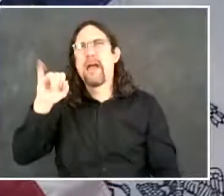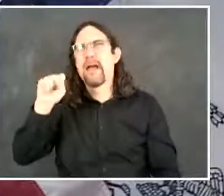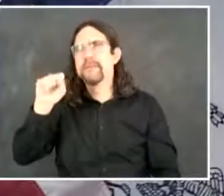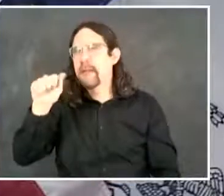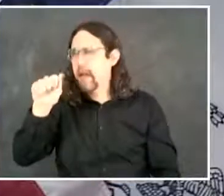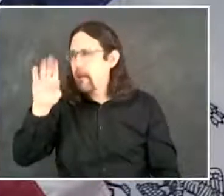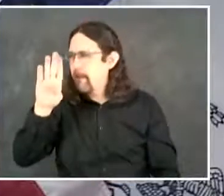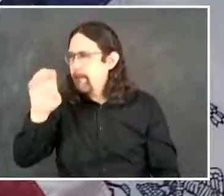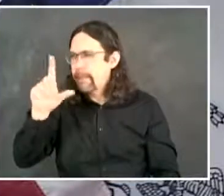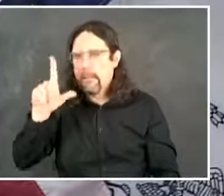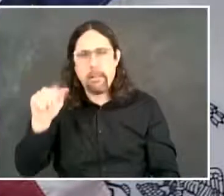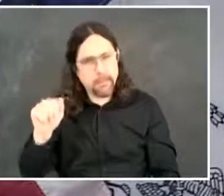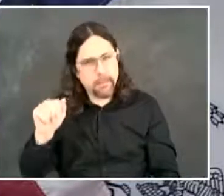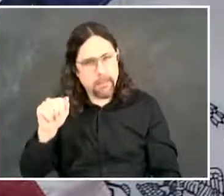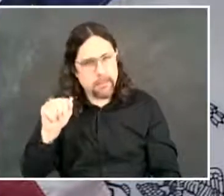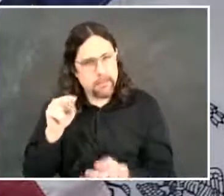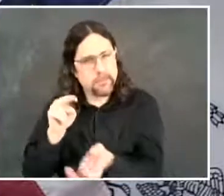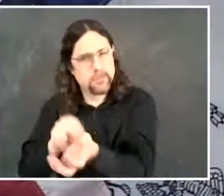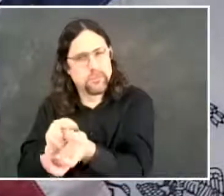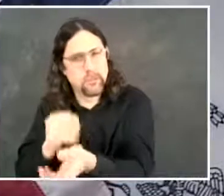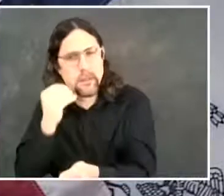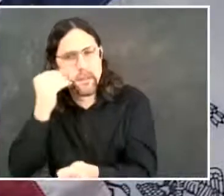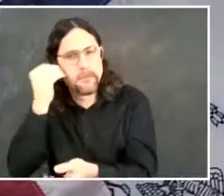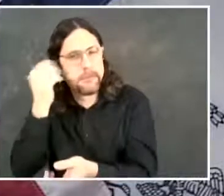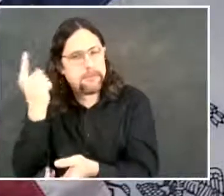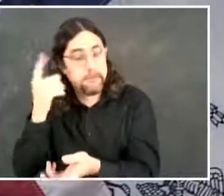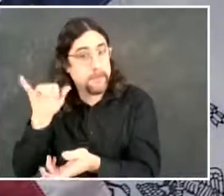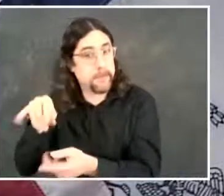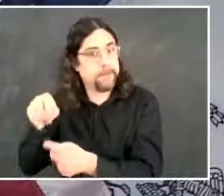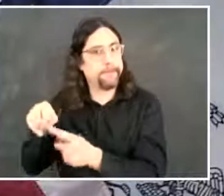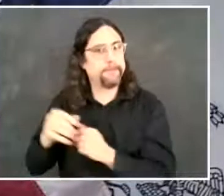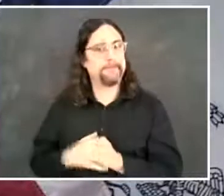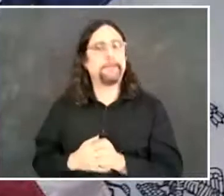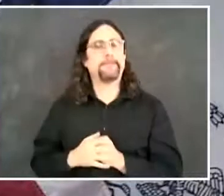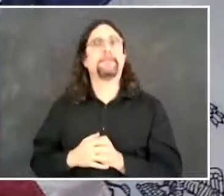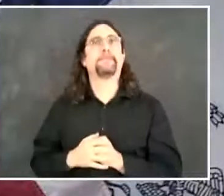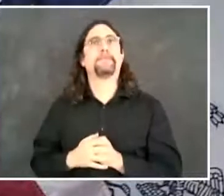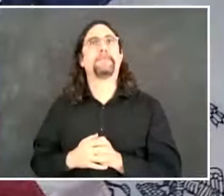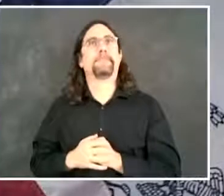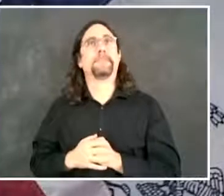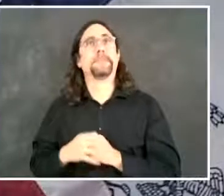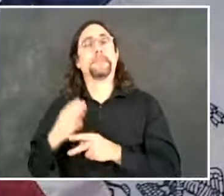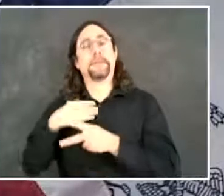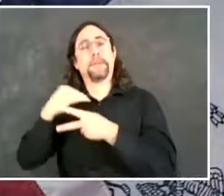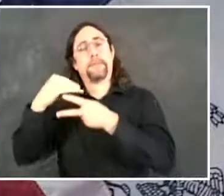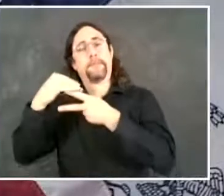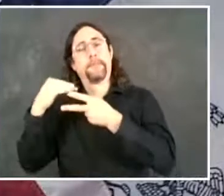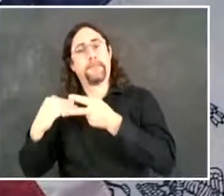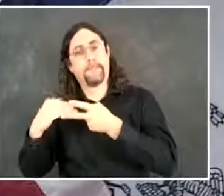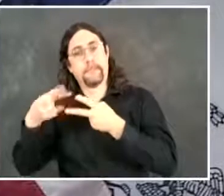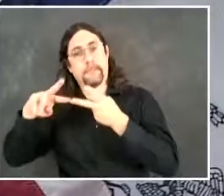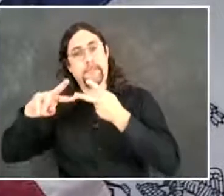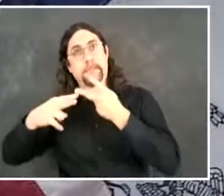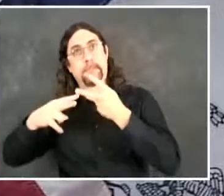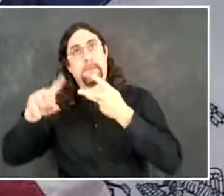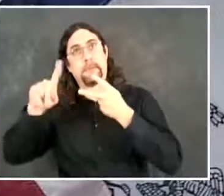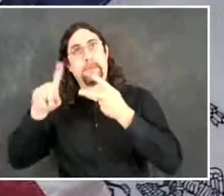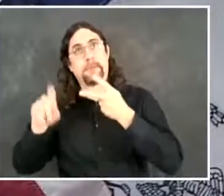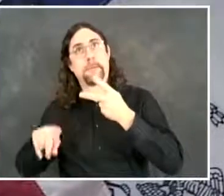enough capacity at those safe havens? And aren't those safe havens actually congregate dorm-like settings, which